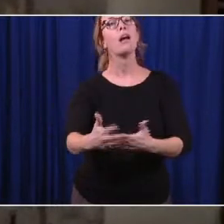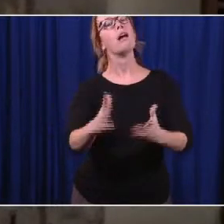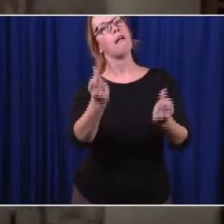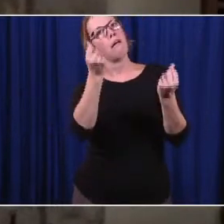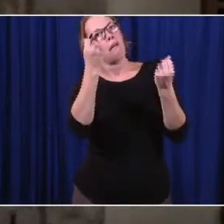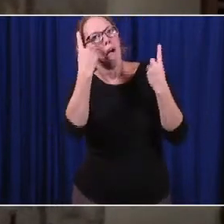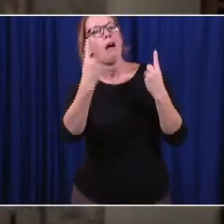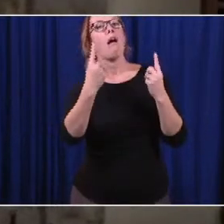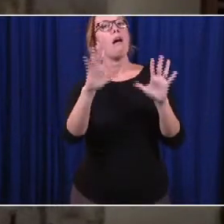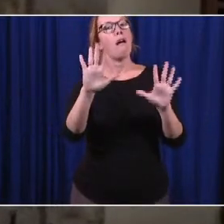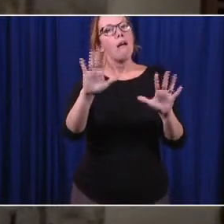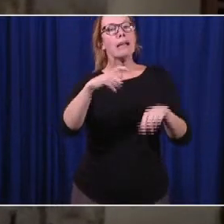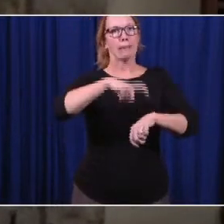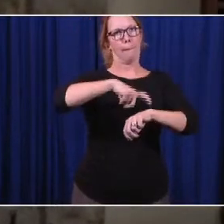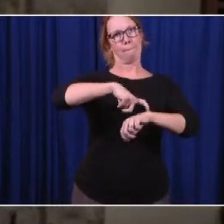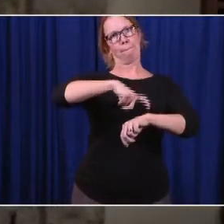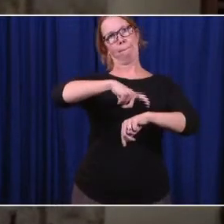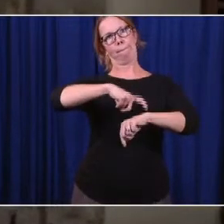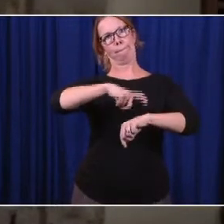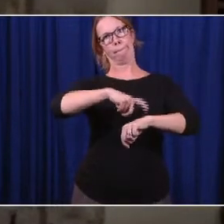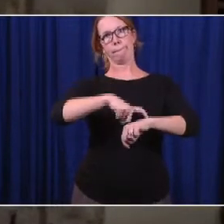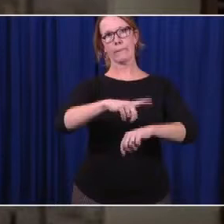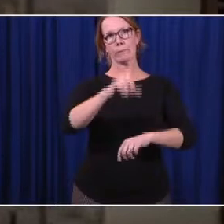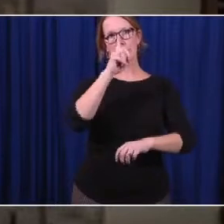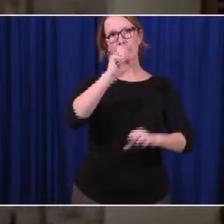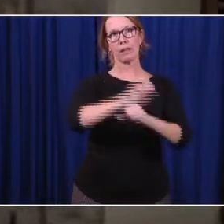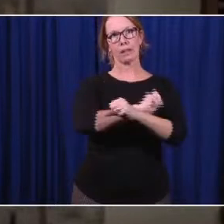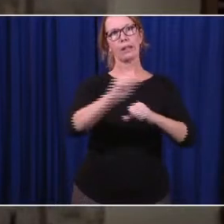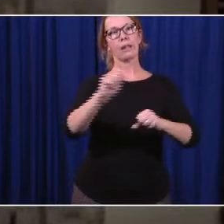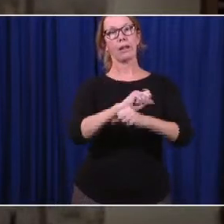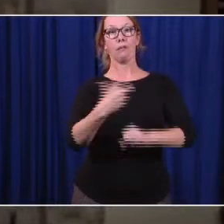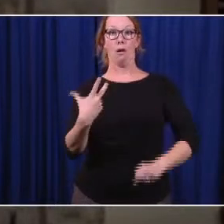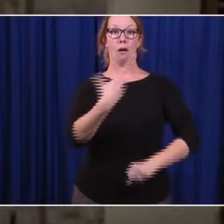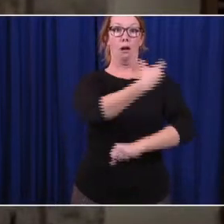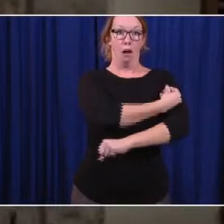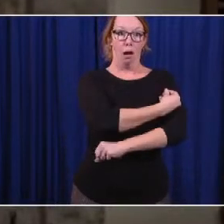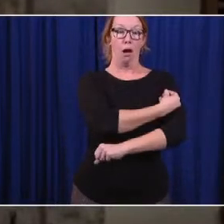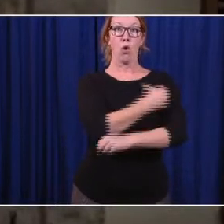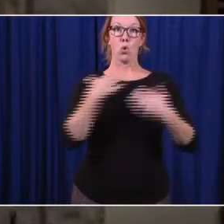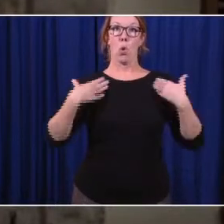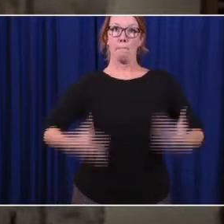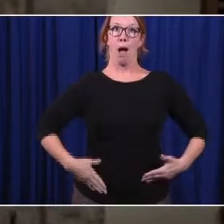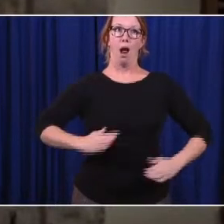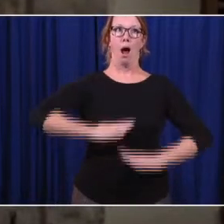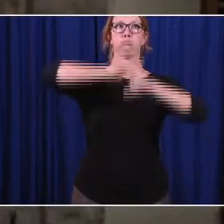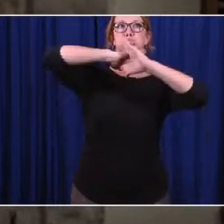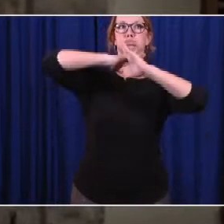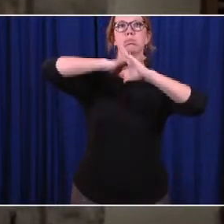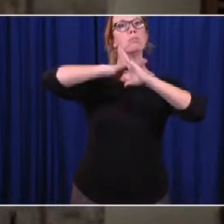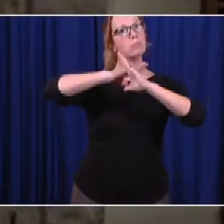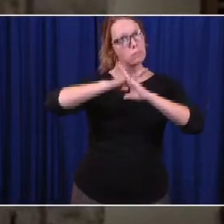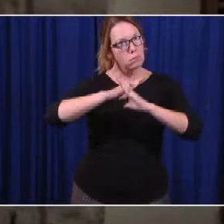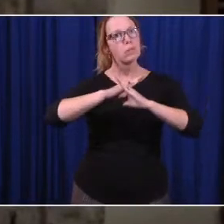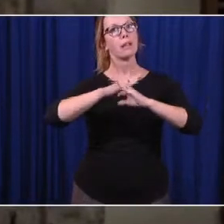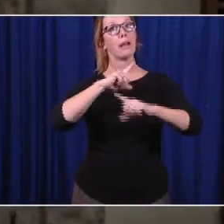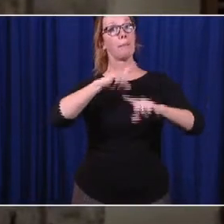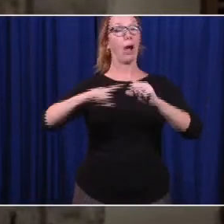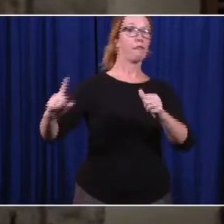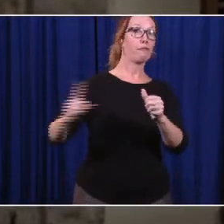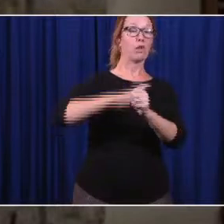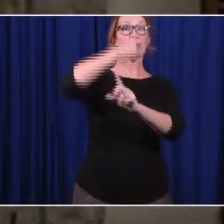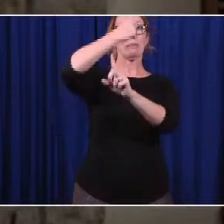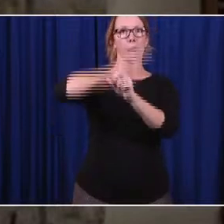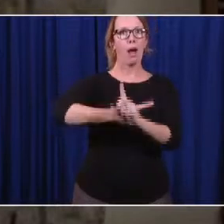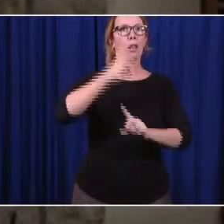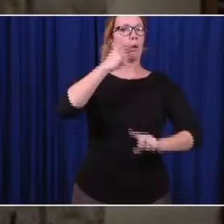us any kind of immunity. We know that. But within the first month, we're going to cover a lot of our most